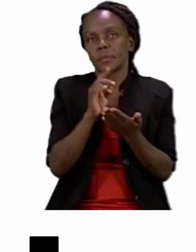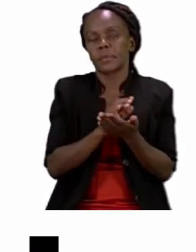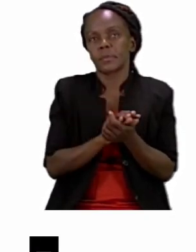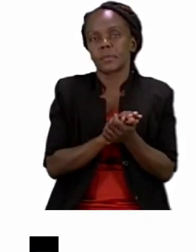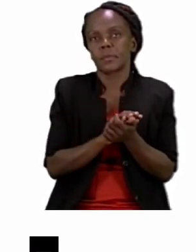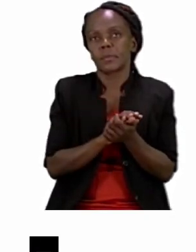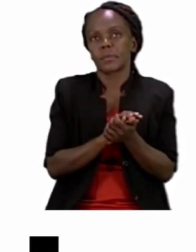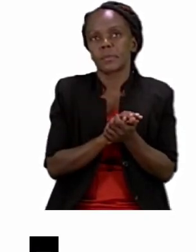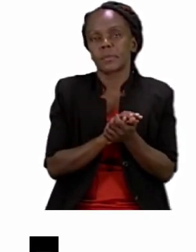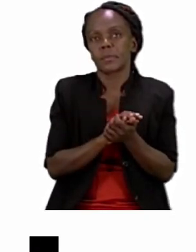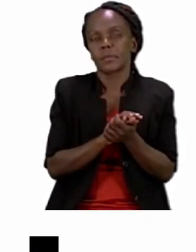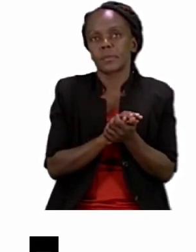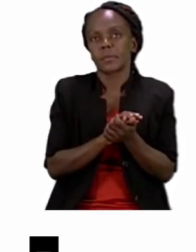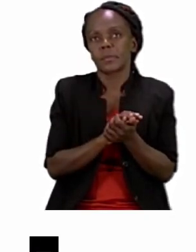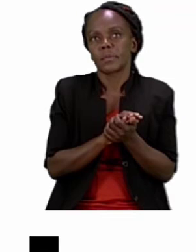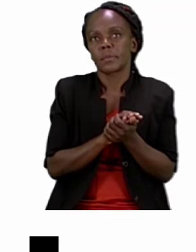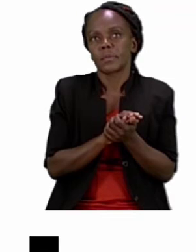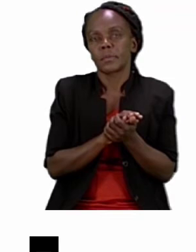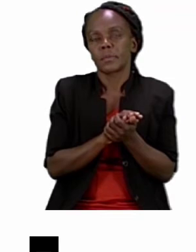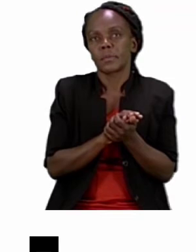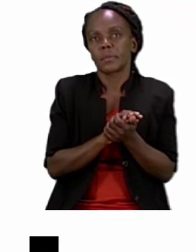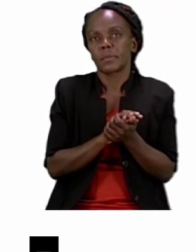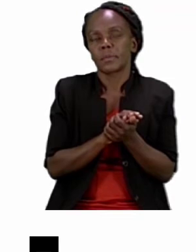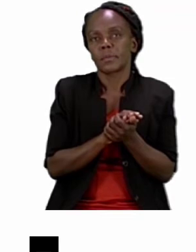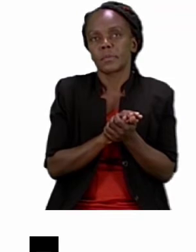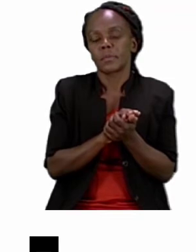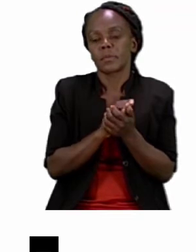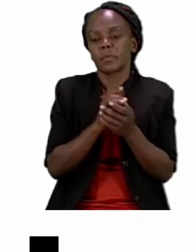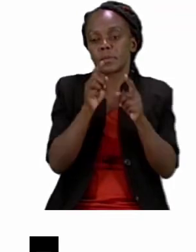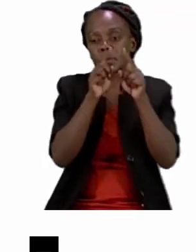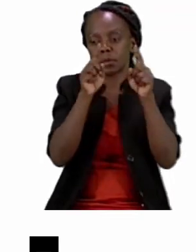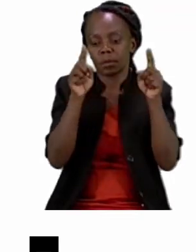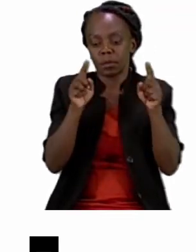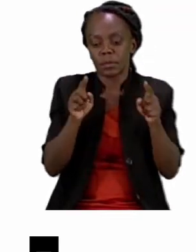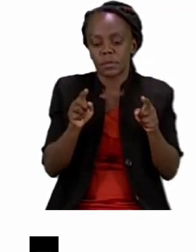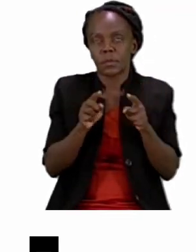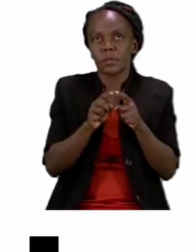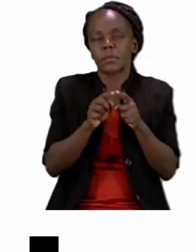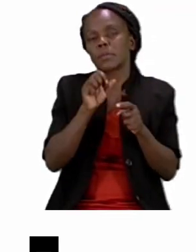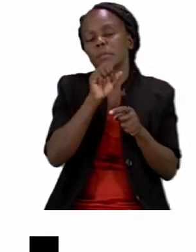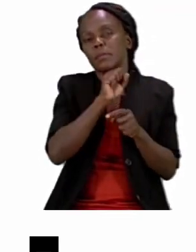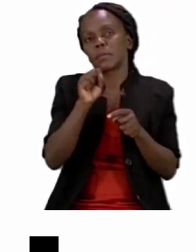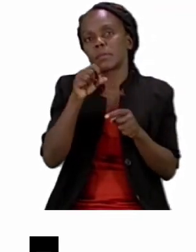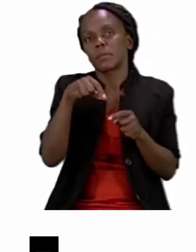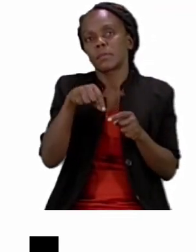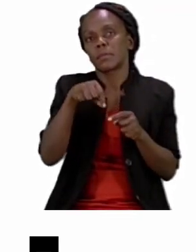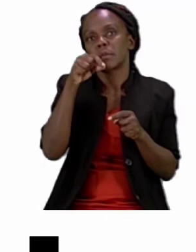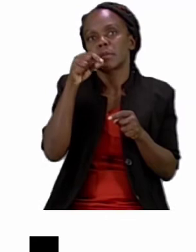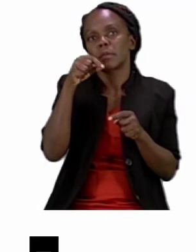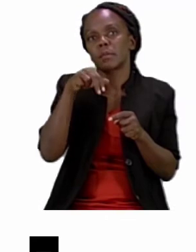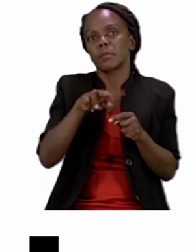page 17, we are going to be doing the square. Everyone, let's